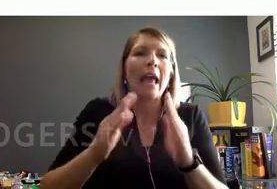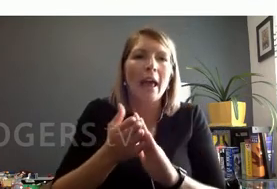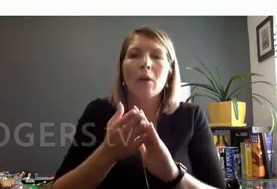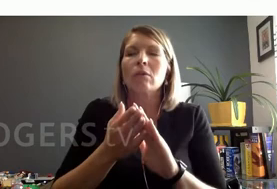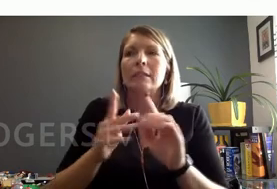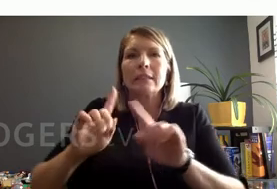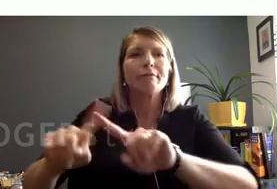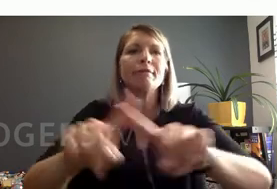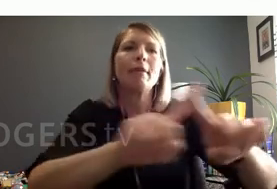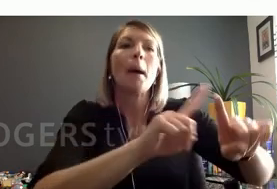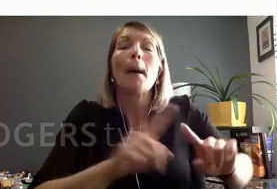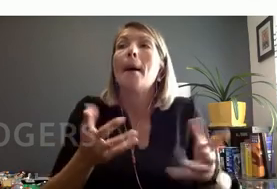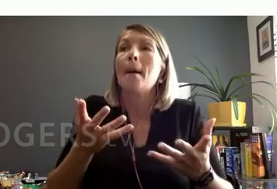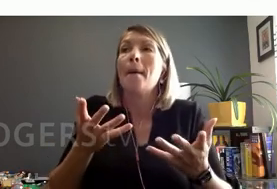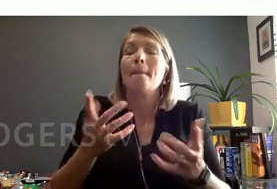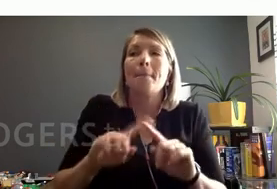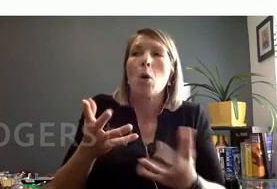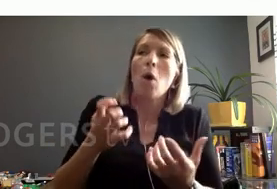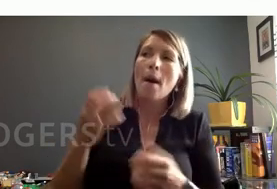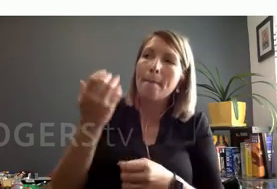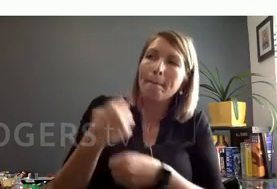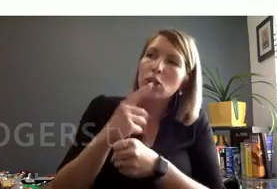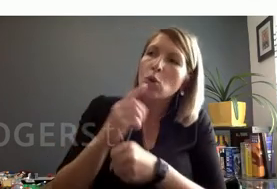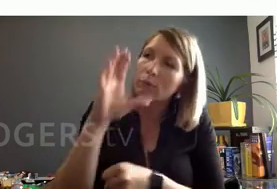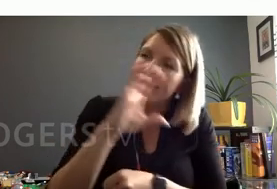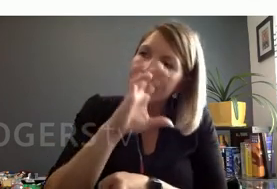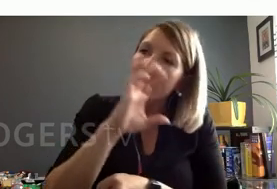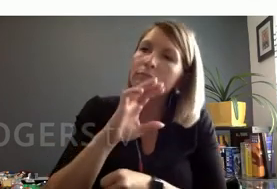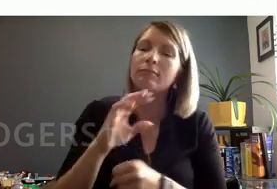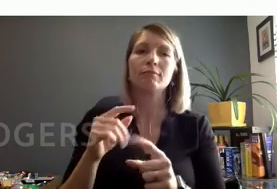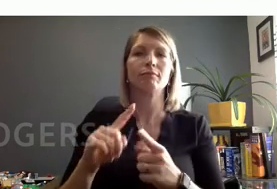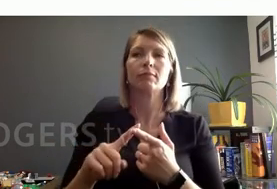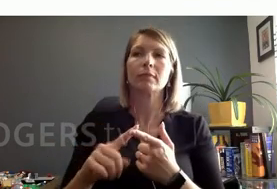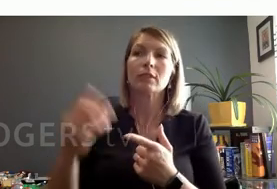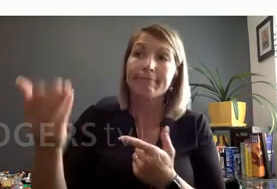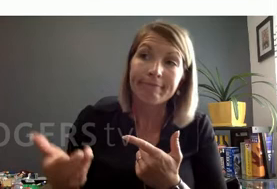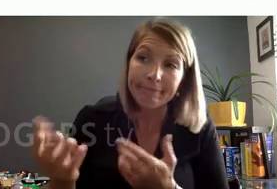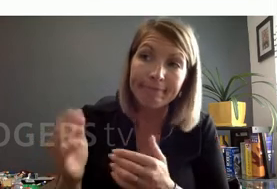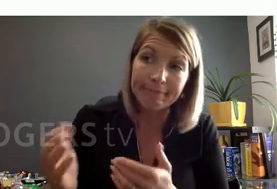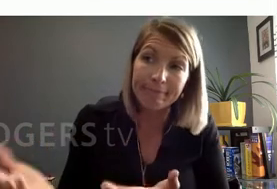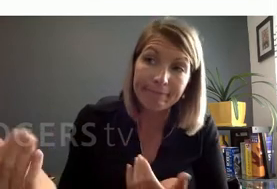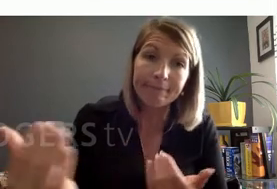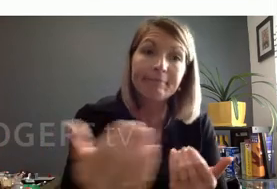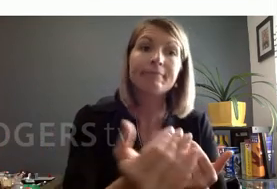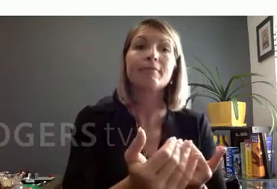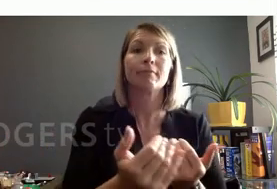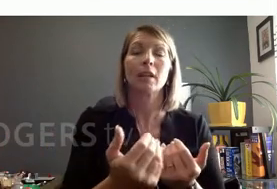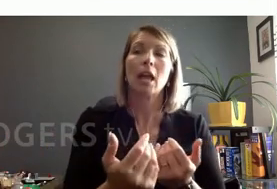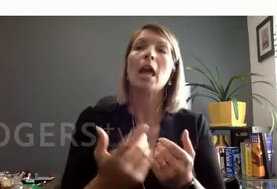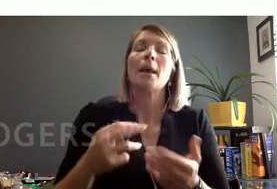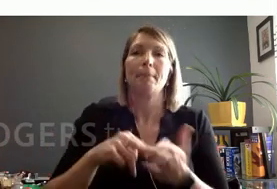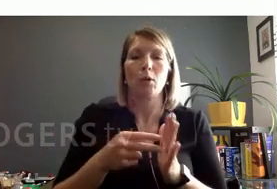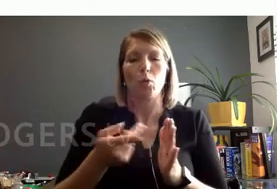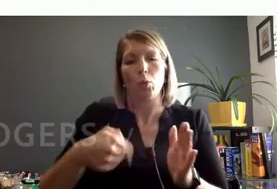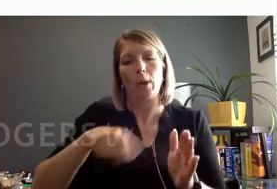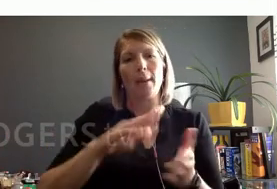that we are developing individuals that are from diverse backgrounds, because ultimately it makes us stronger, and ultimately it makes the